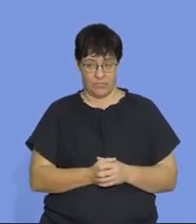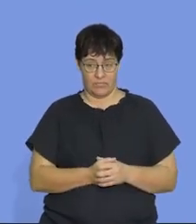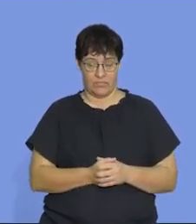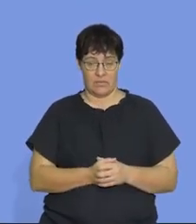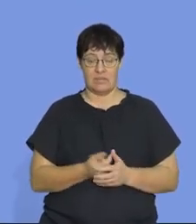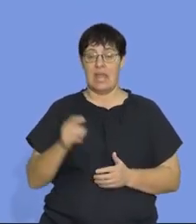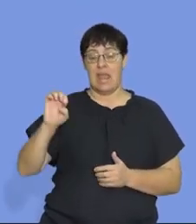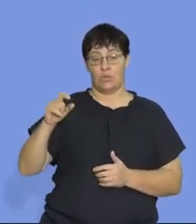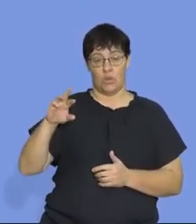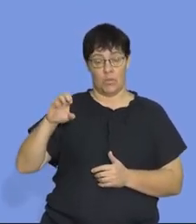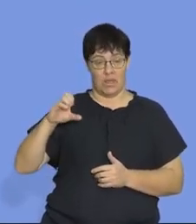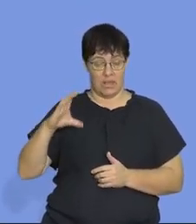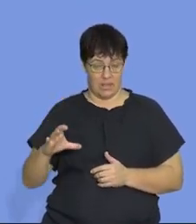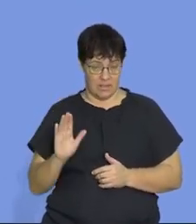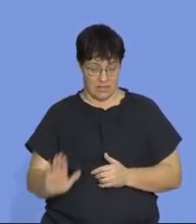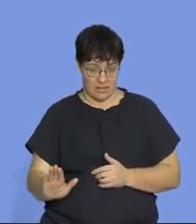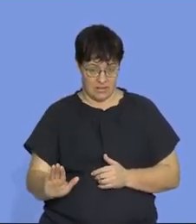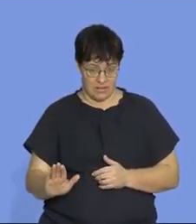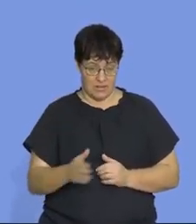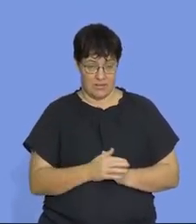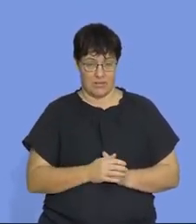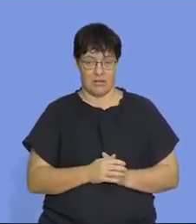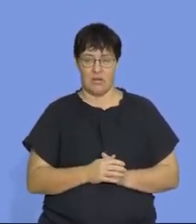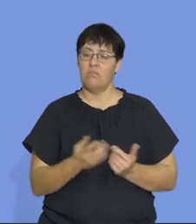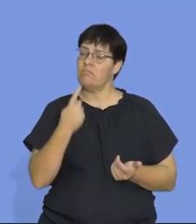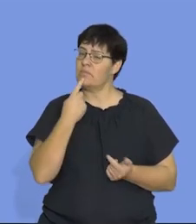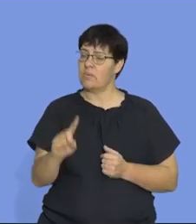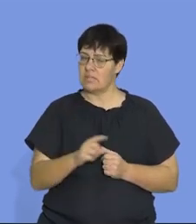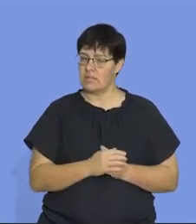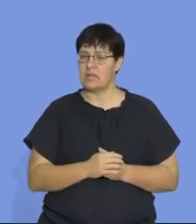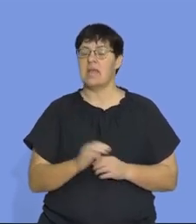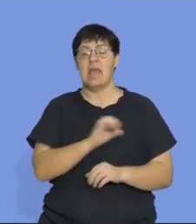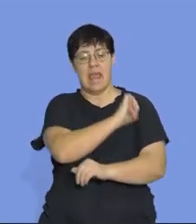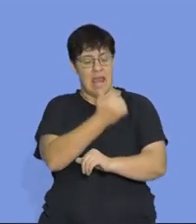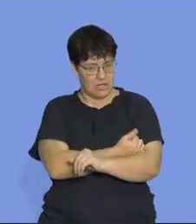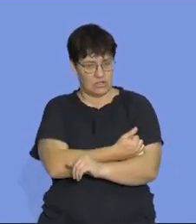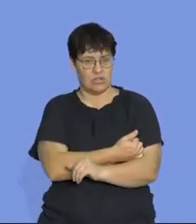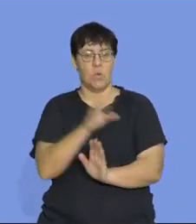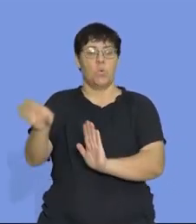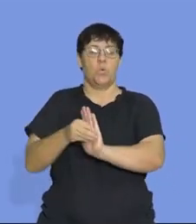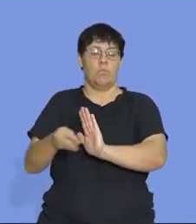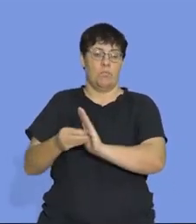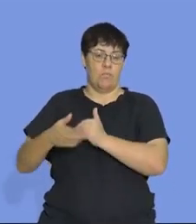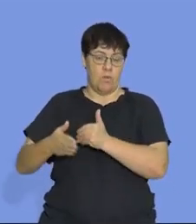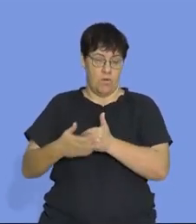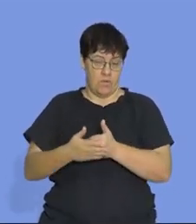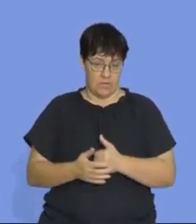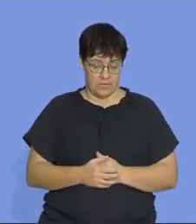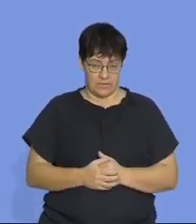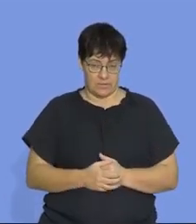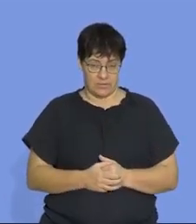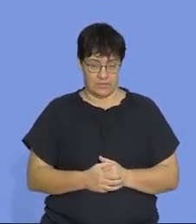reaction is endothermic, in which here we are saying that more energy is absorbed, right?